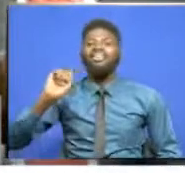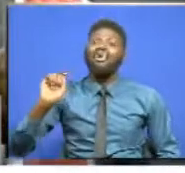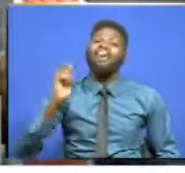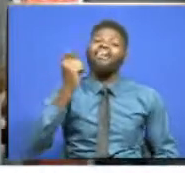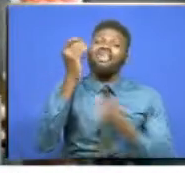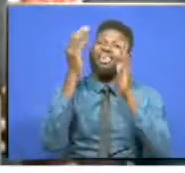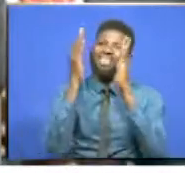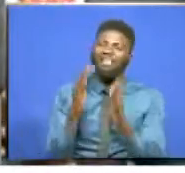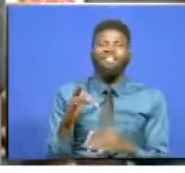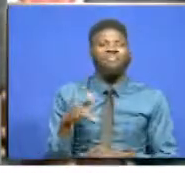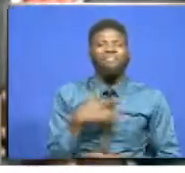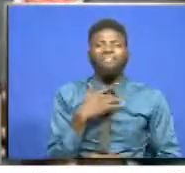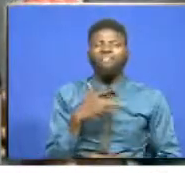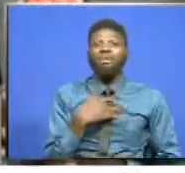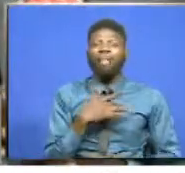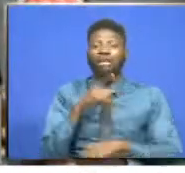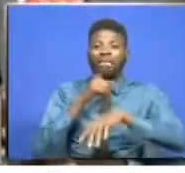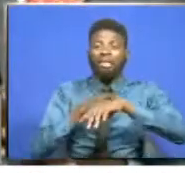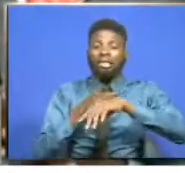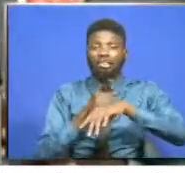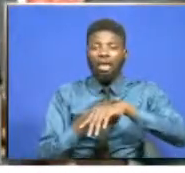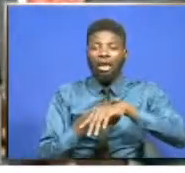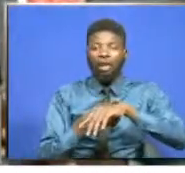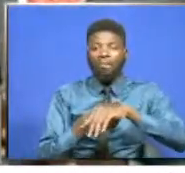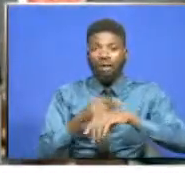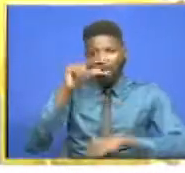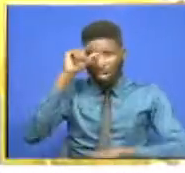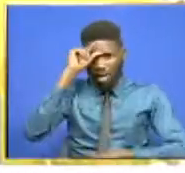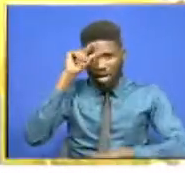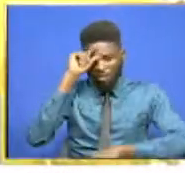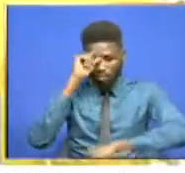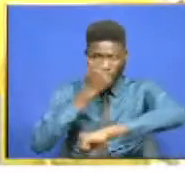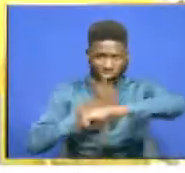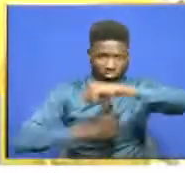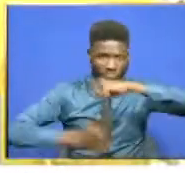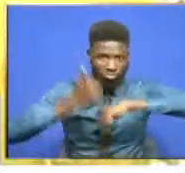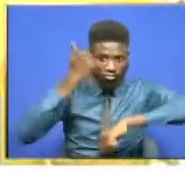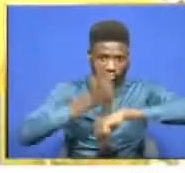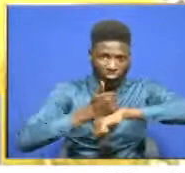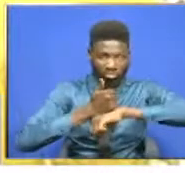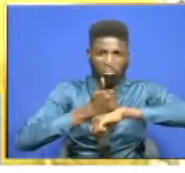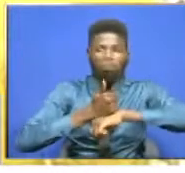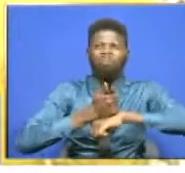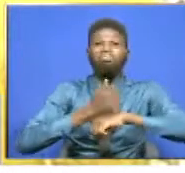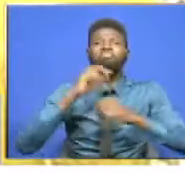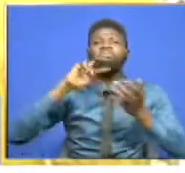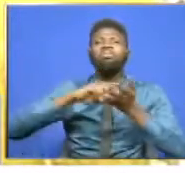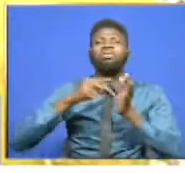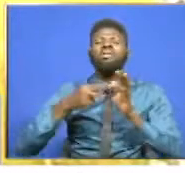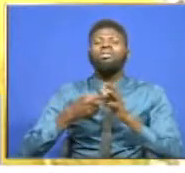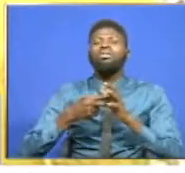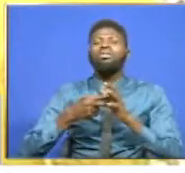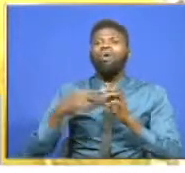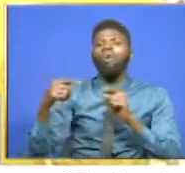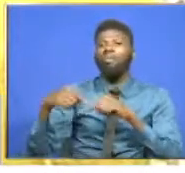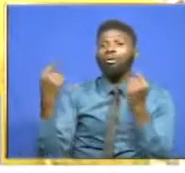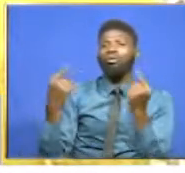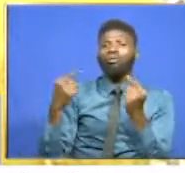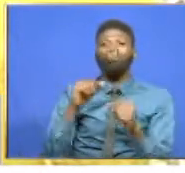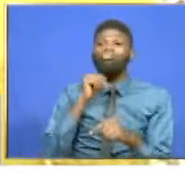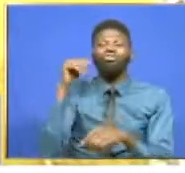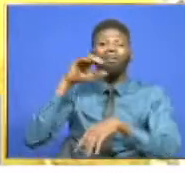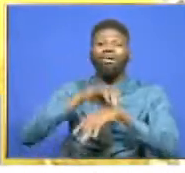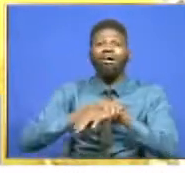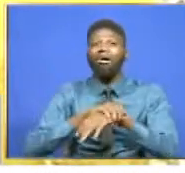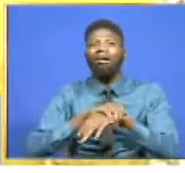when we put up a government, the opposition is denied resources, is denied opportunities to